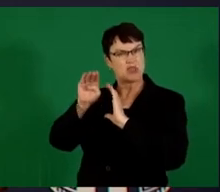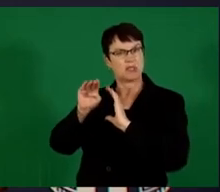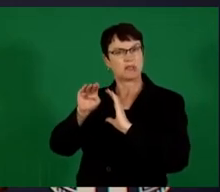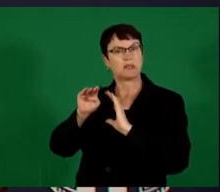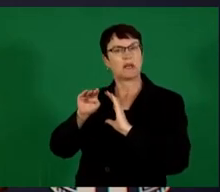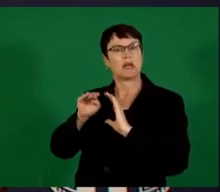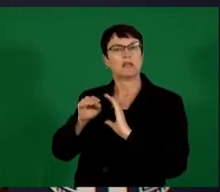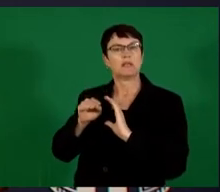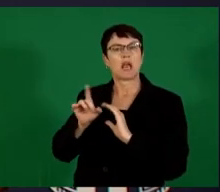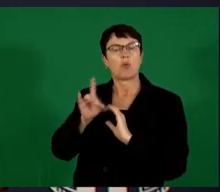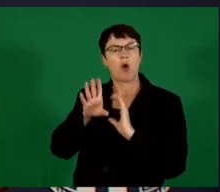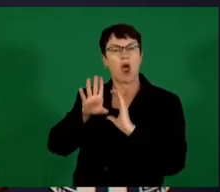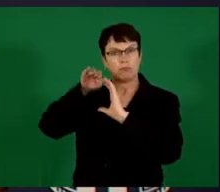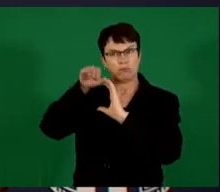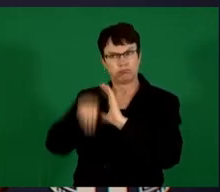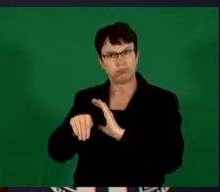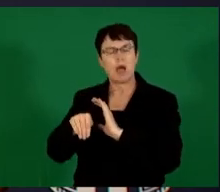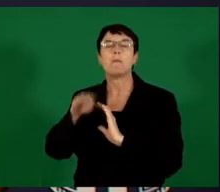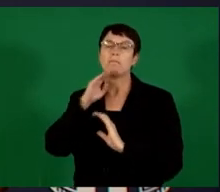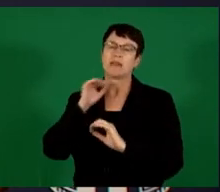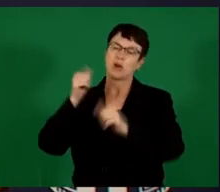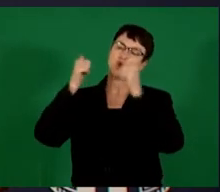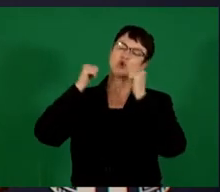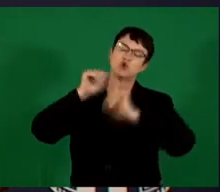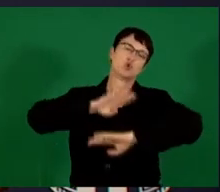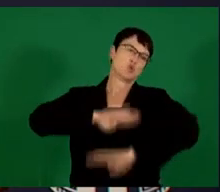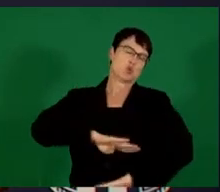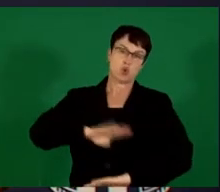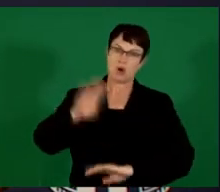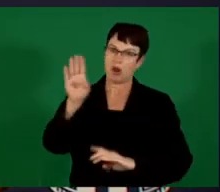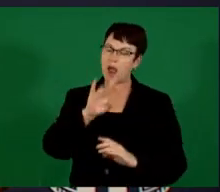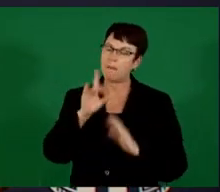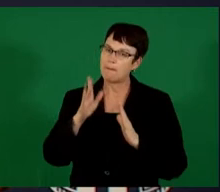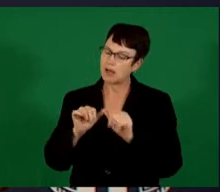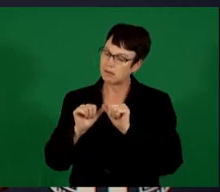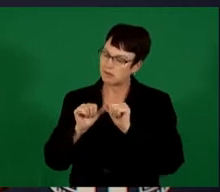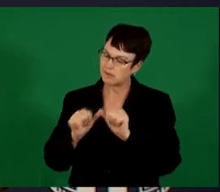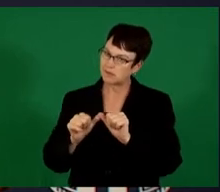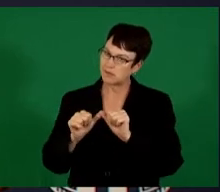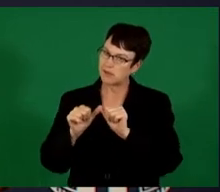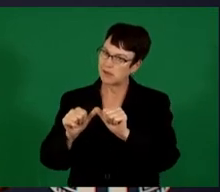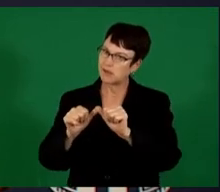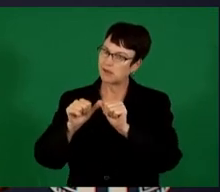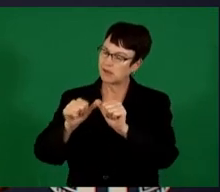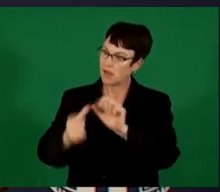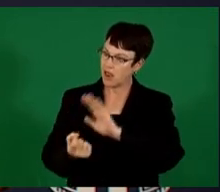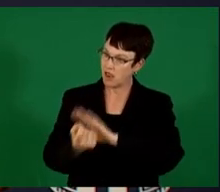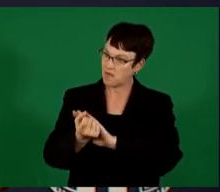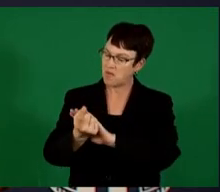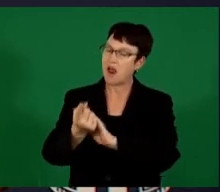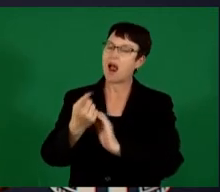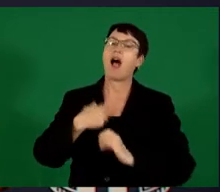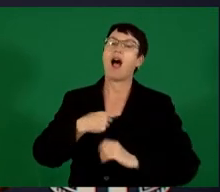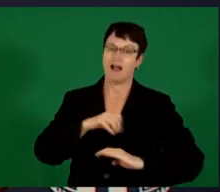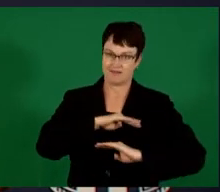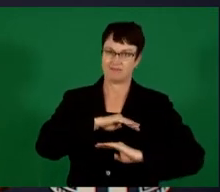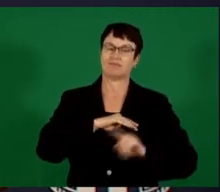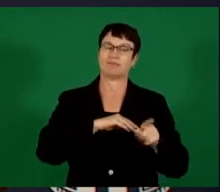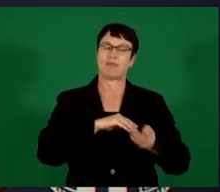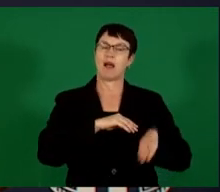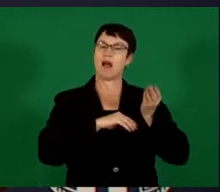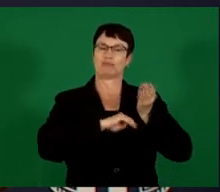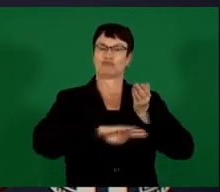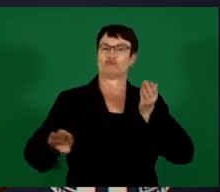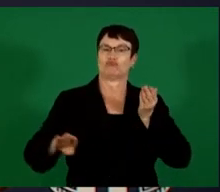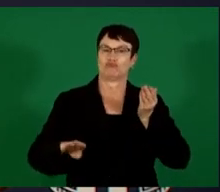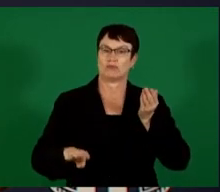sustainably to the midpoint of our inflation targeting range. So we must be convinced that